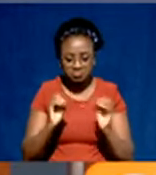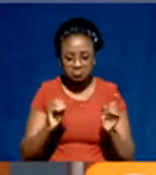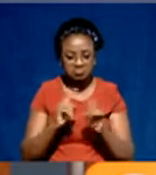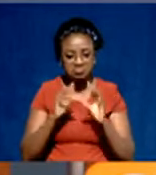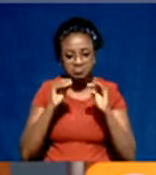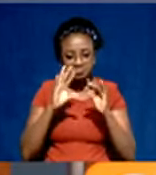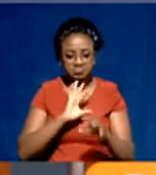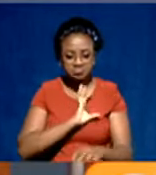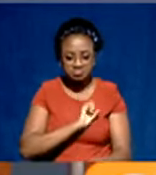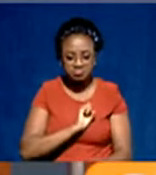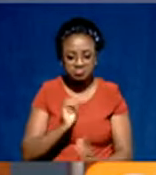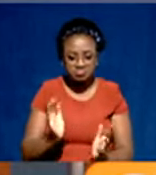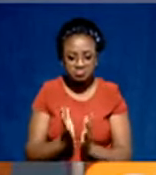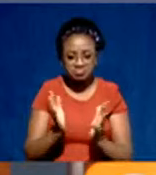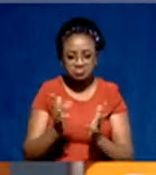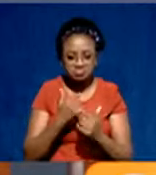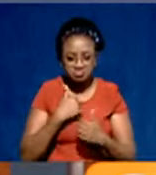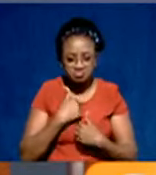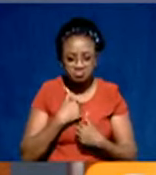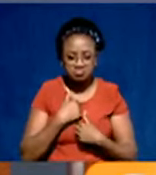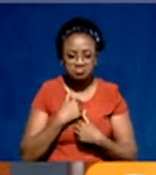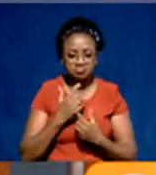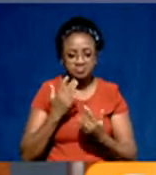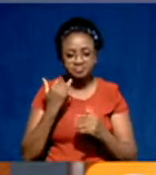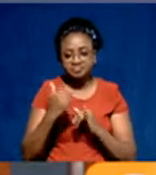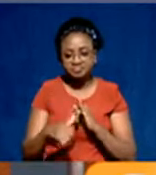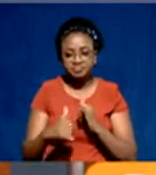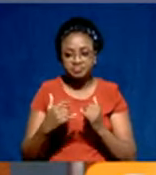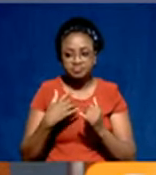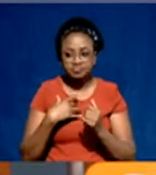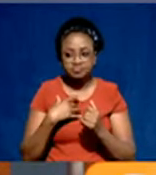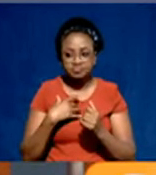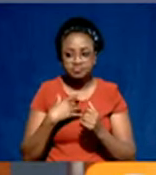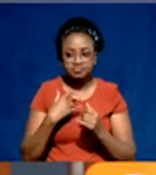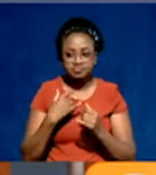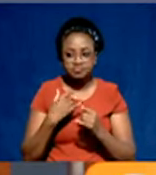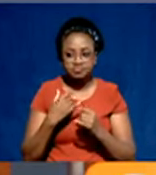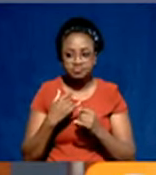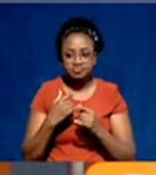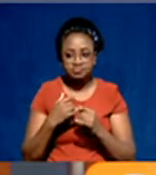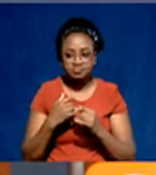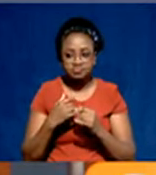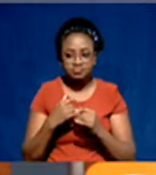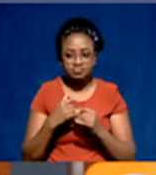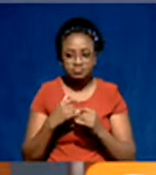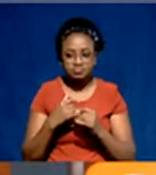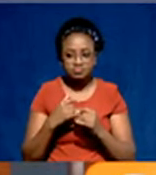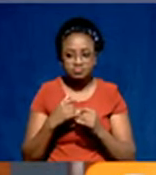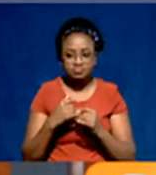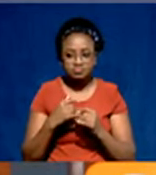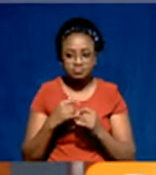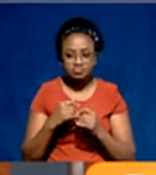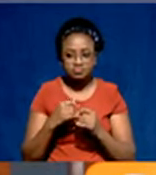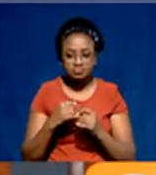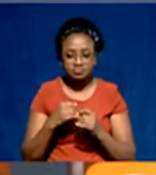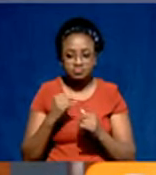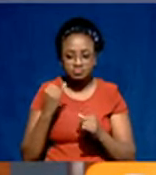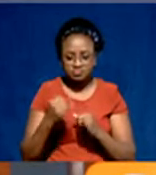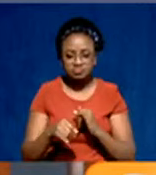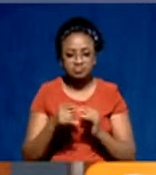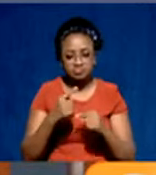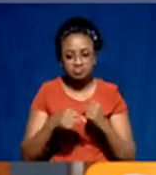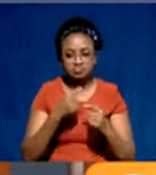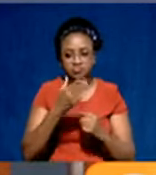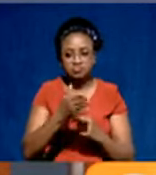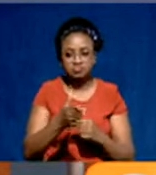and molding us to succeed. And finally, I was still in Kibra and